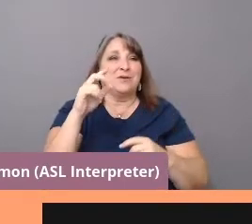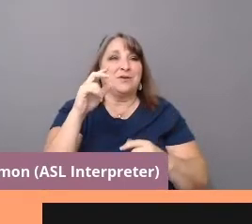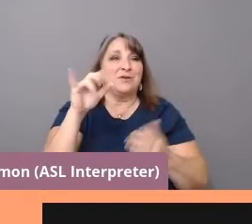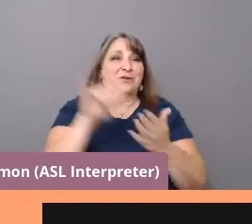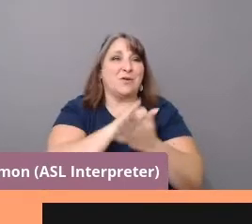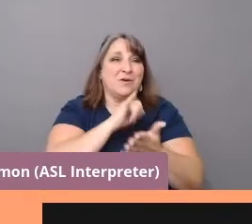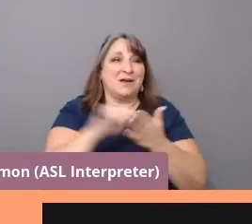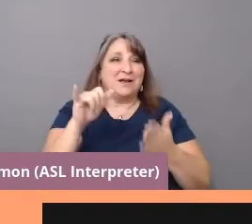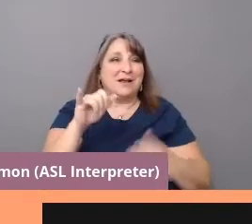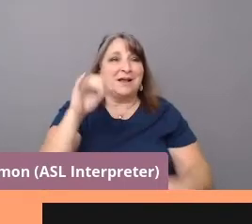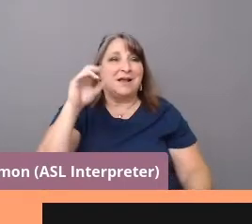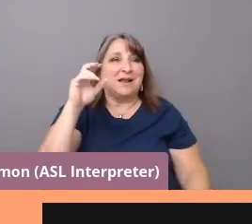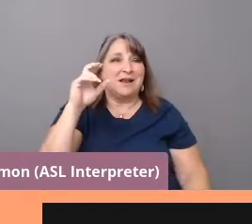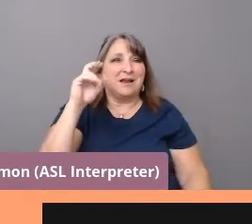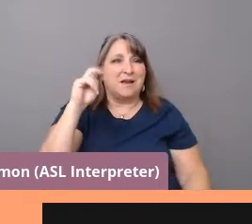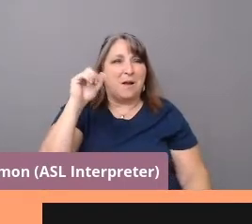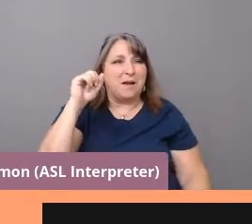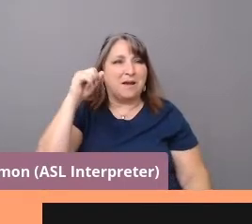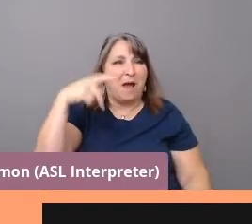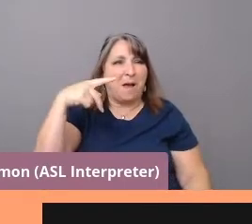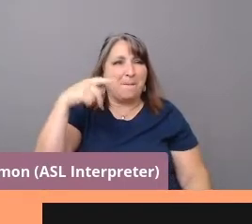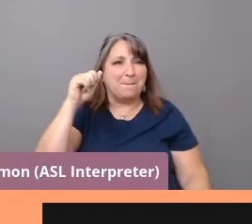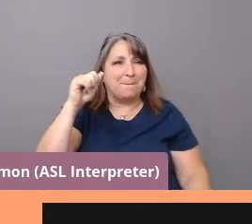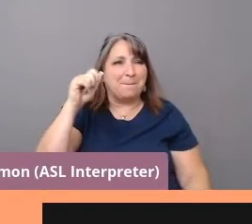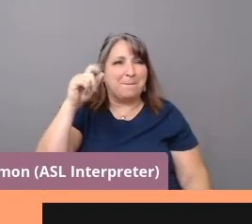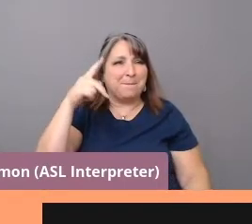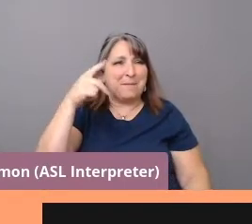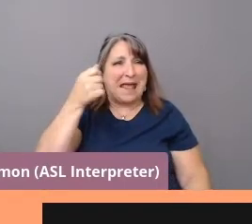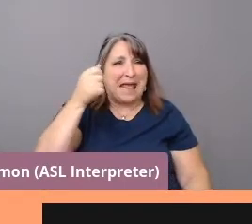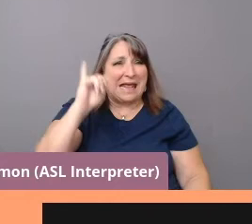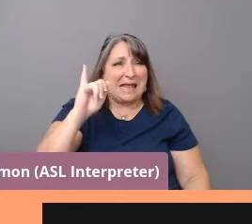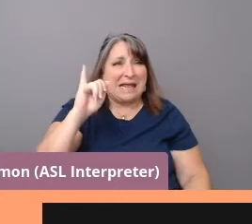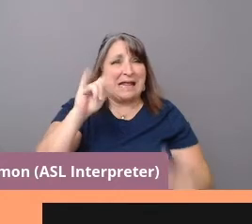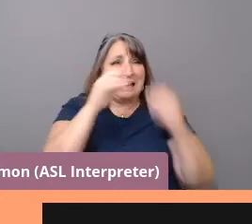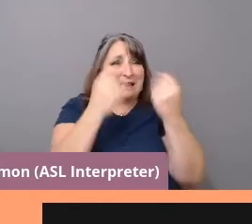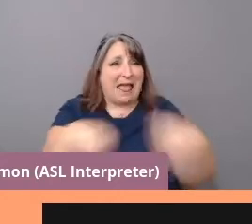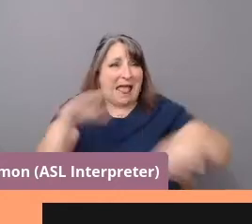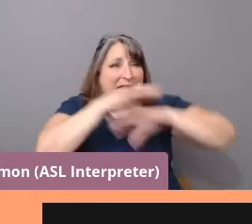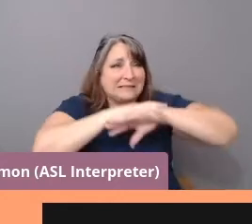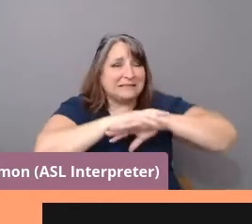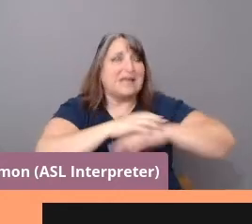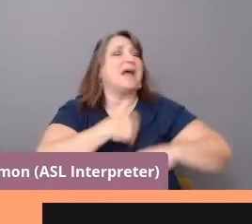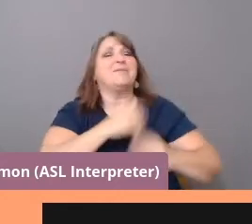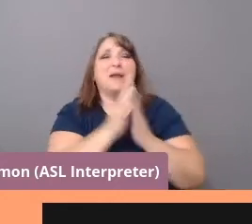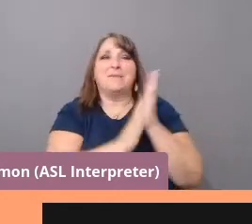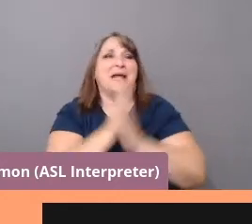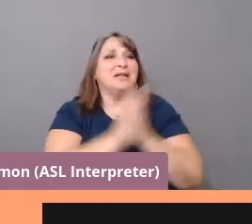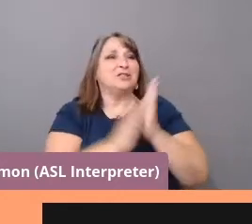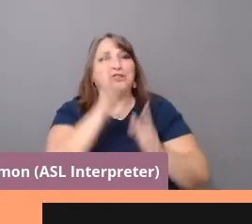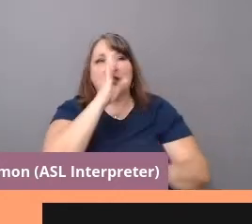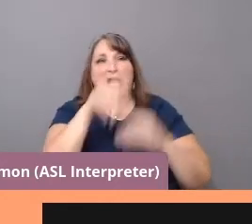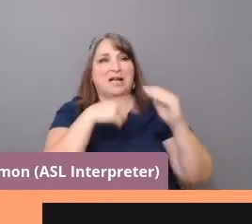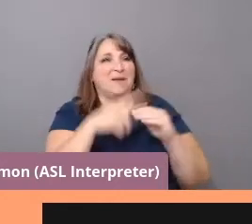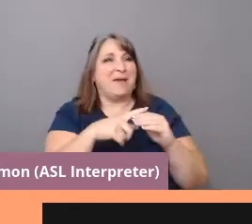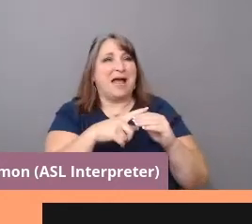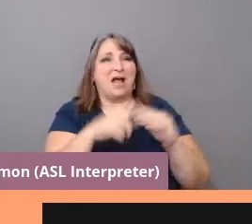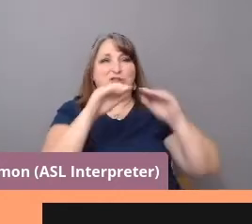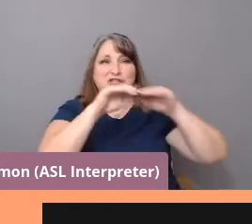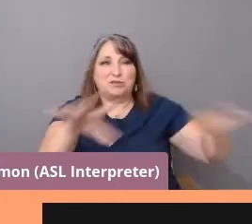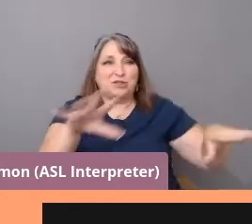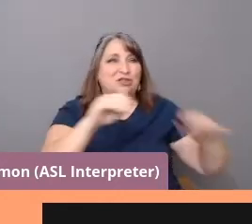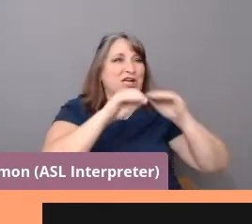Lenape land. And many of you know I'm very passionate about talking about distribution and distribution